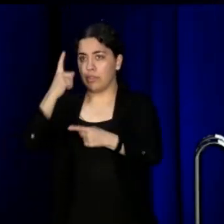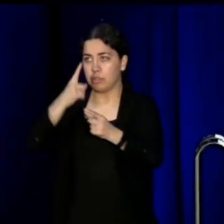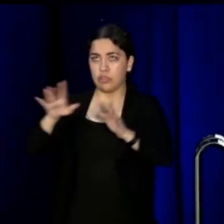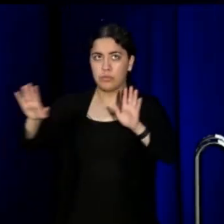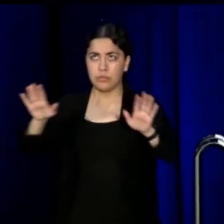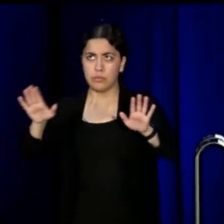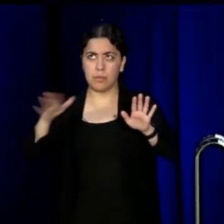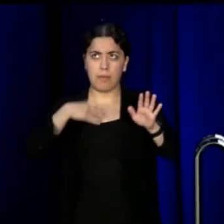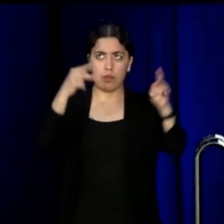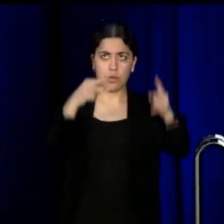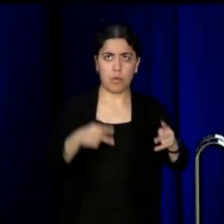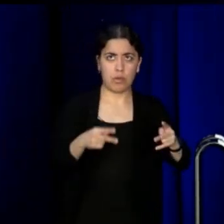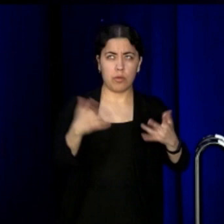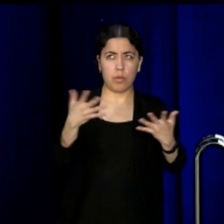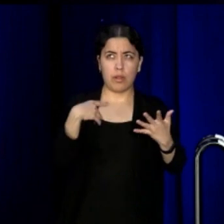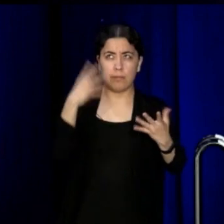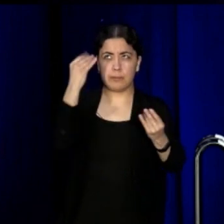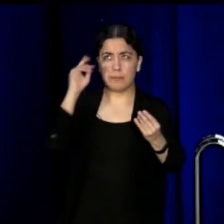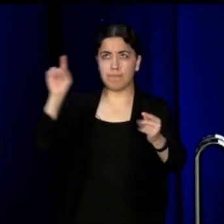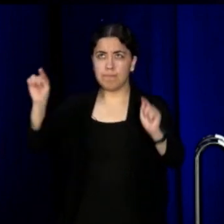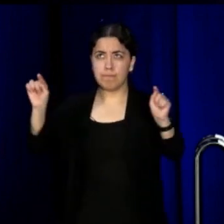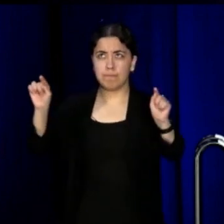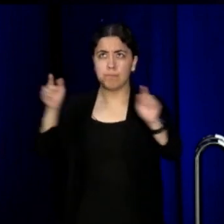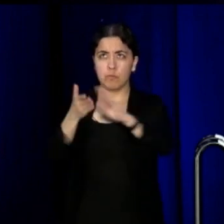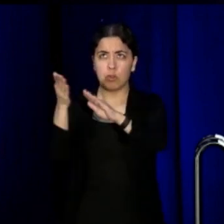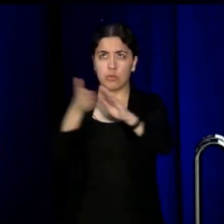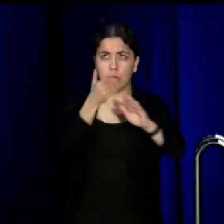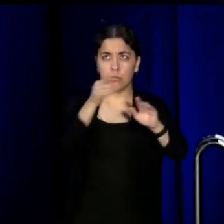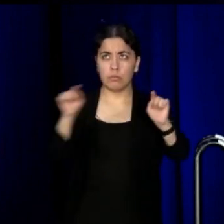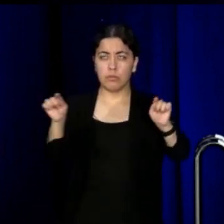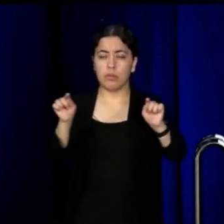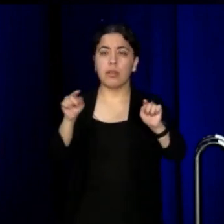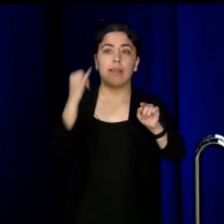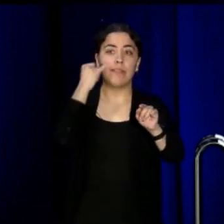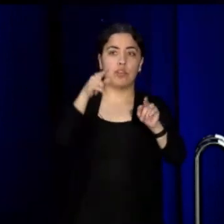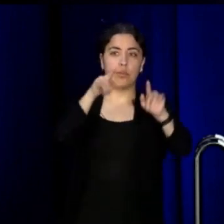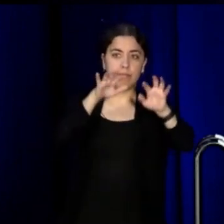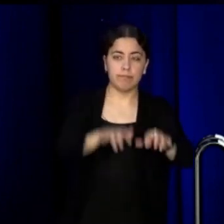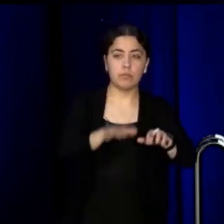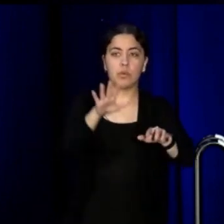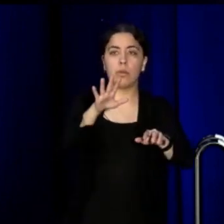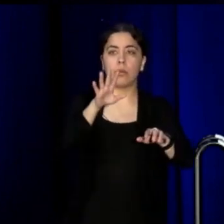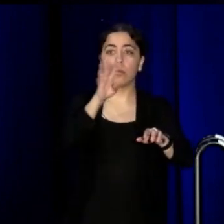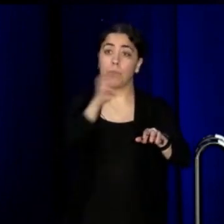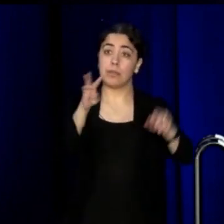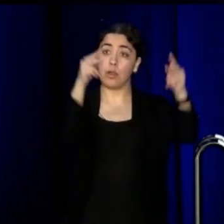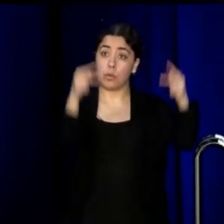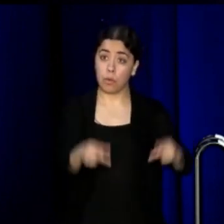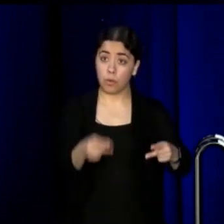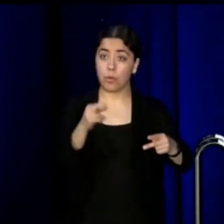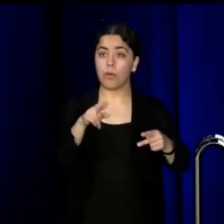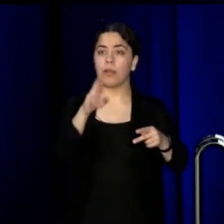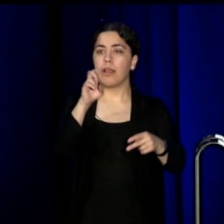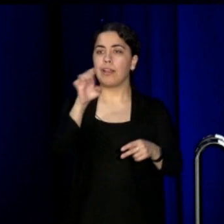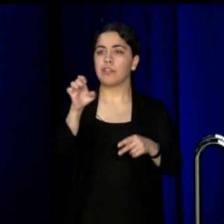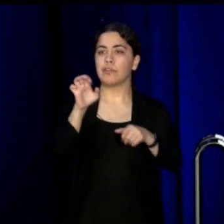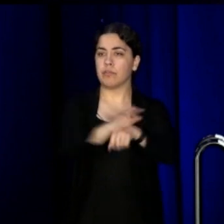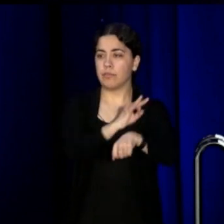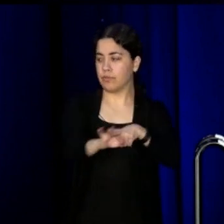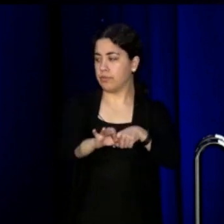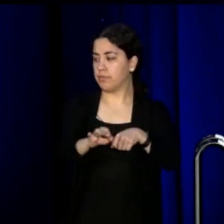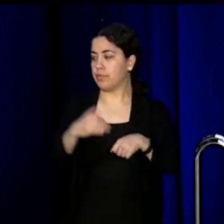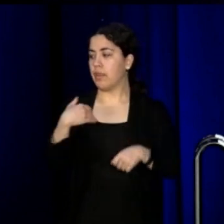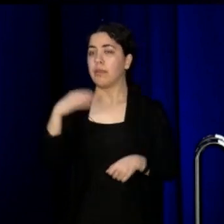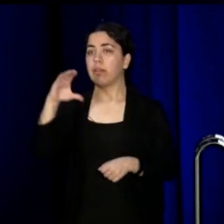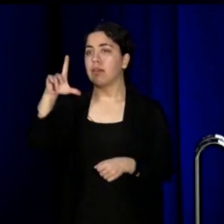of coding your website or your Edge functions, let's say. We have Cloudflare. Cloudflare have